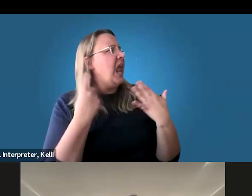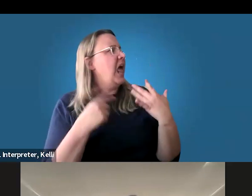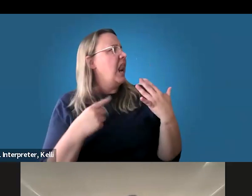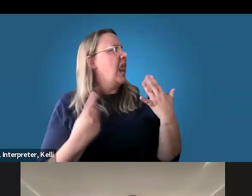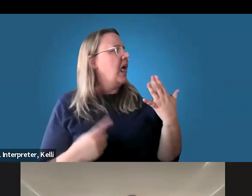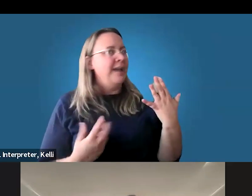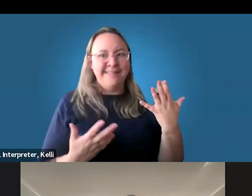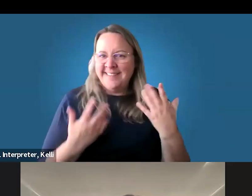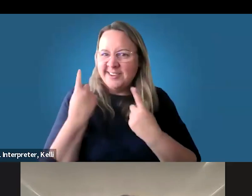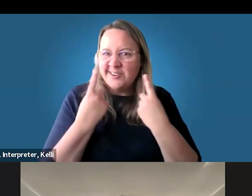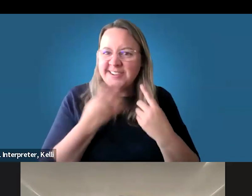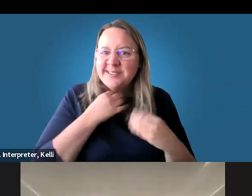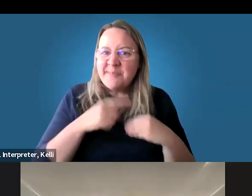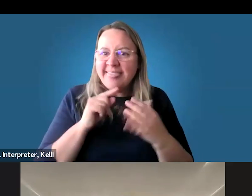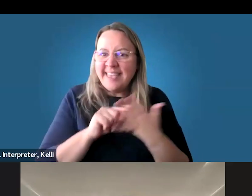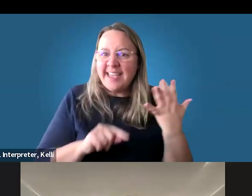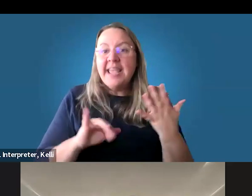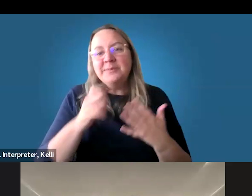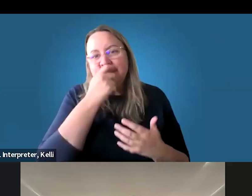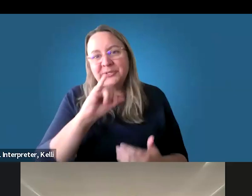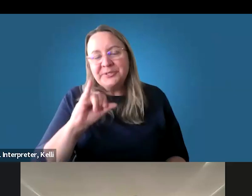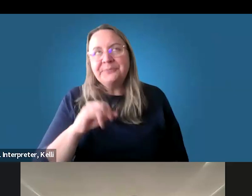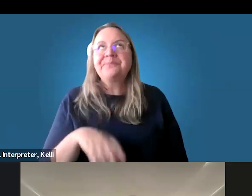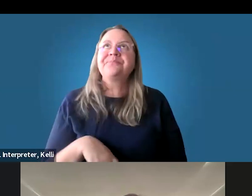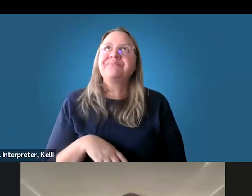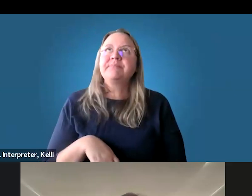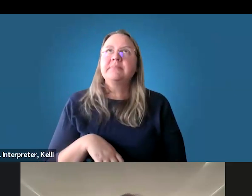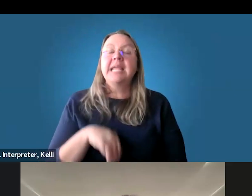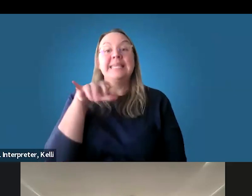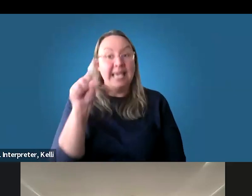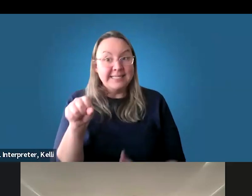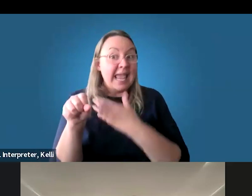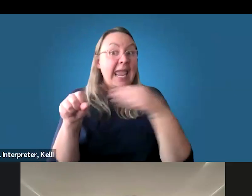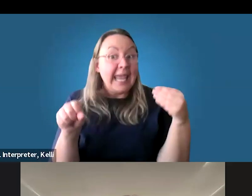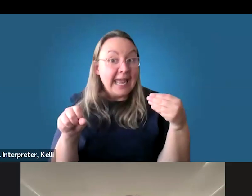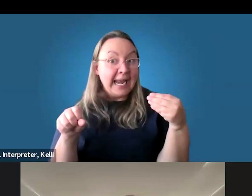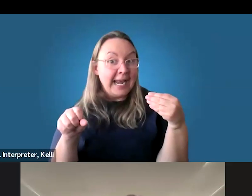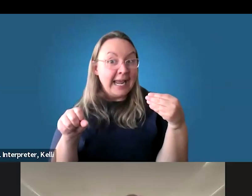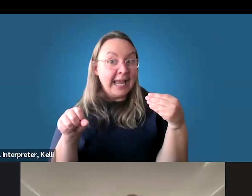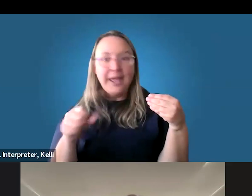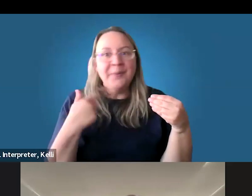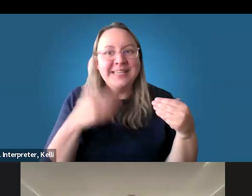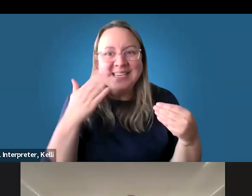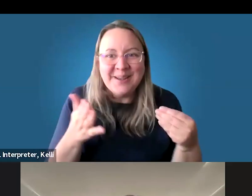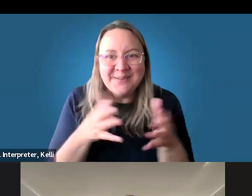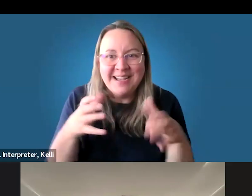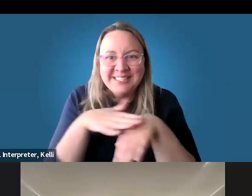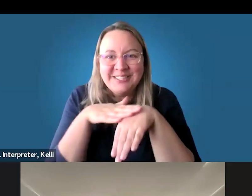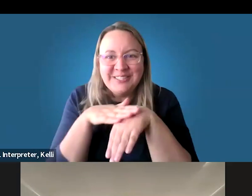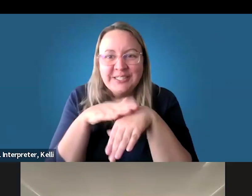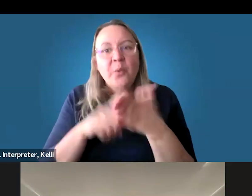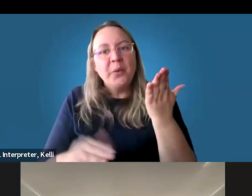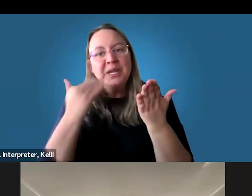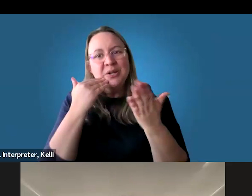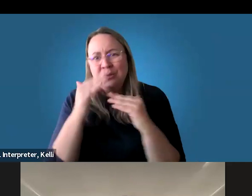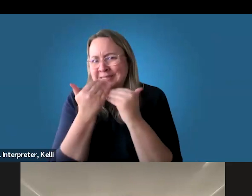about. Yeah, and it was interesting because so my yes, and we didn't know that much, and what we knew was